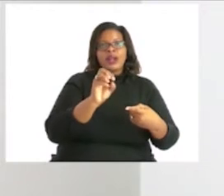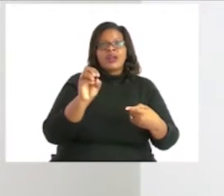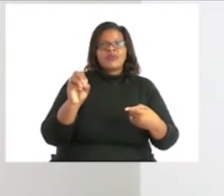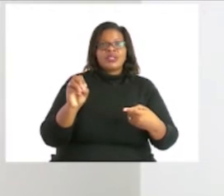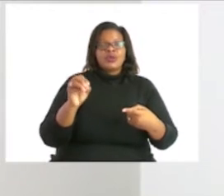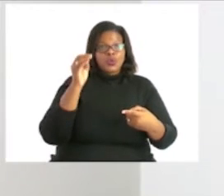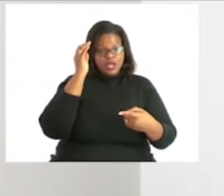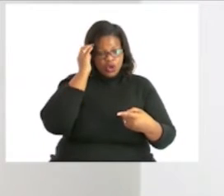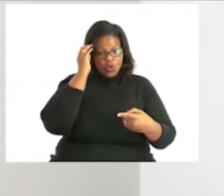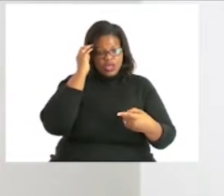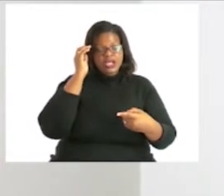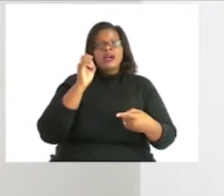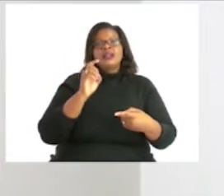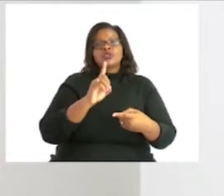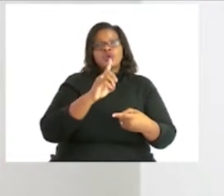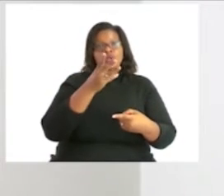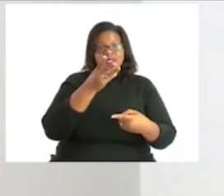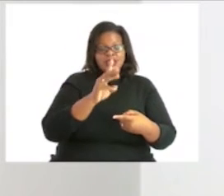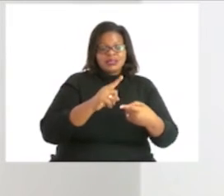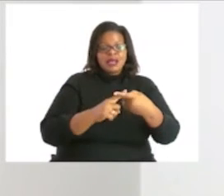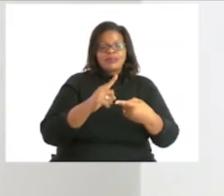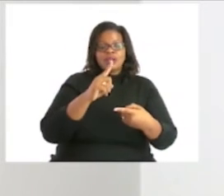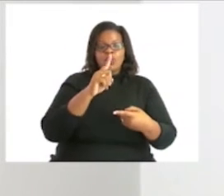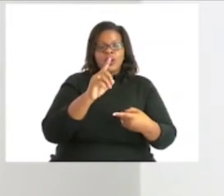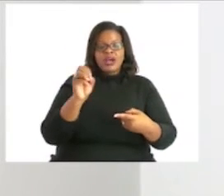equals 600. Plus